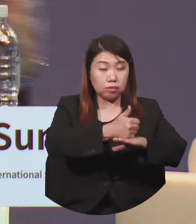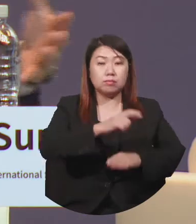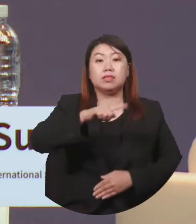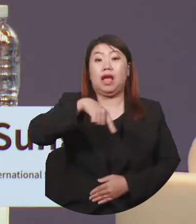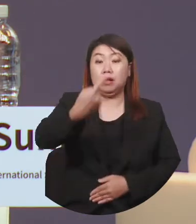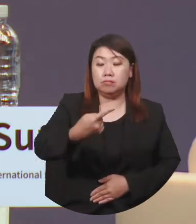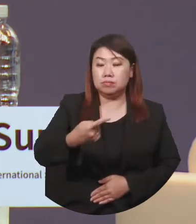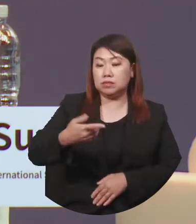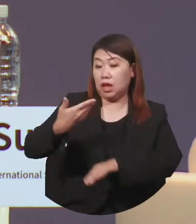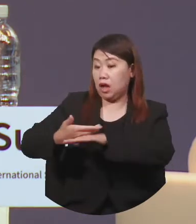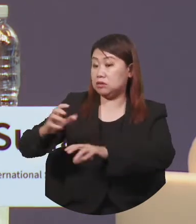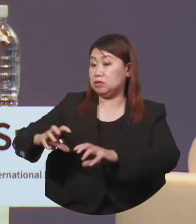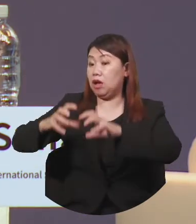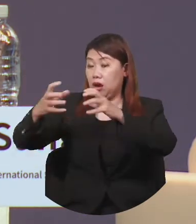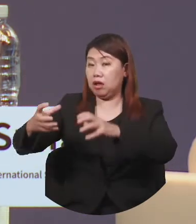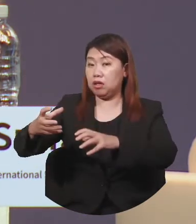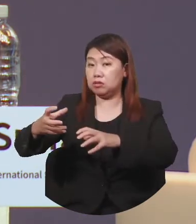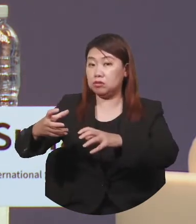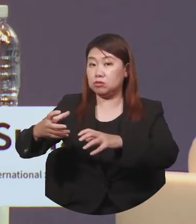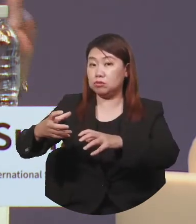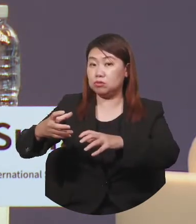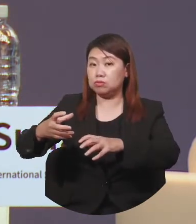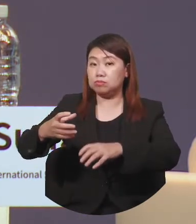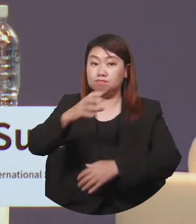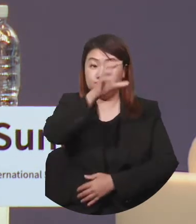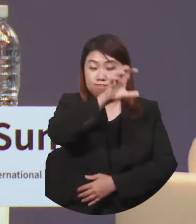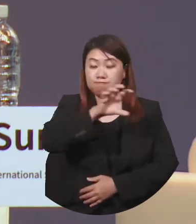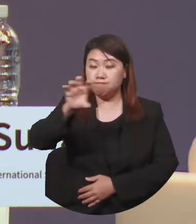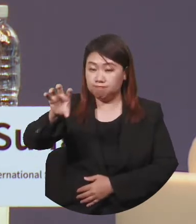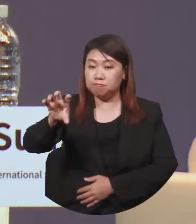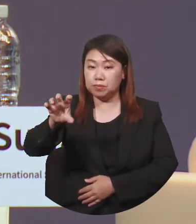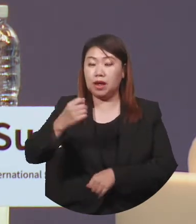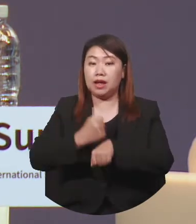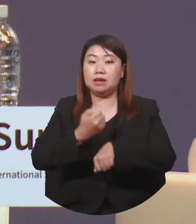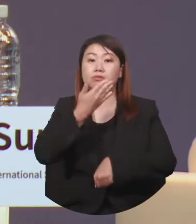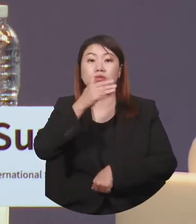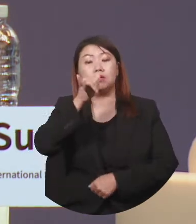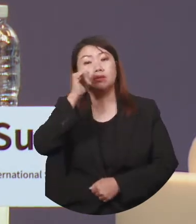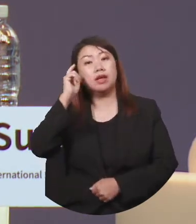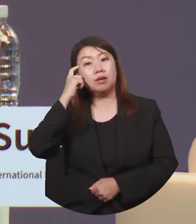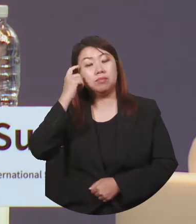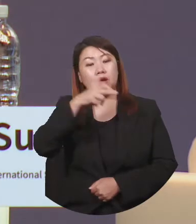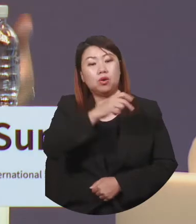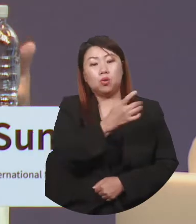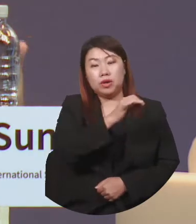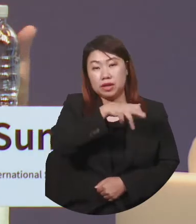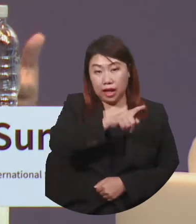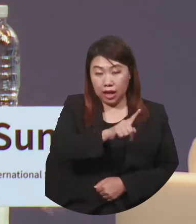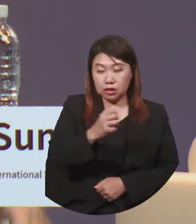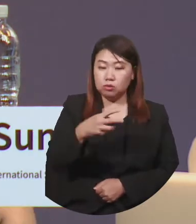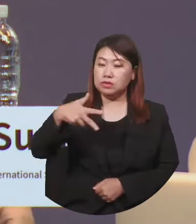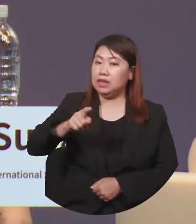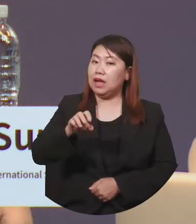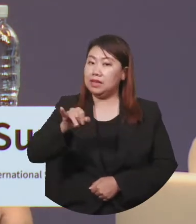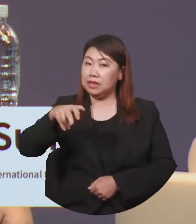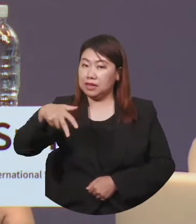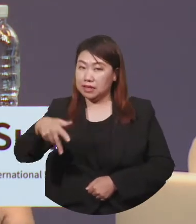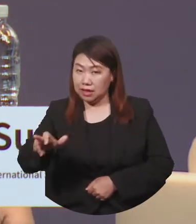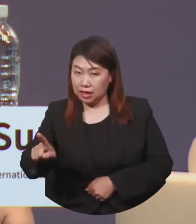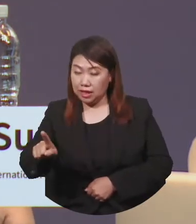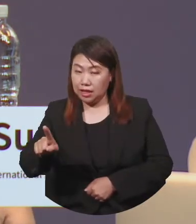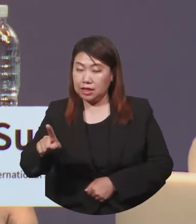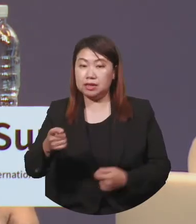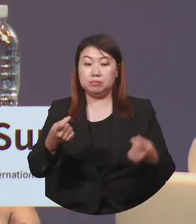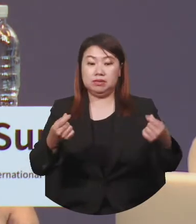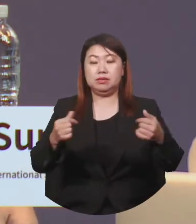already collaborate with each other. We have a program, so we have a practice. It will be much easier to replicate this model in